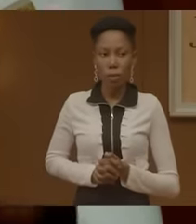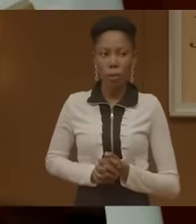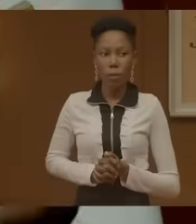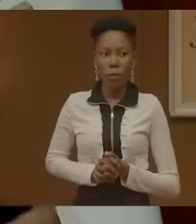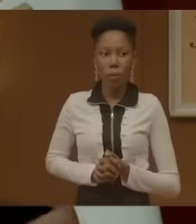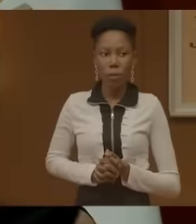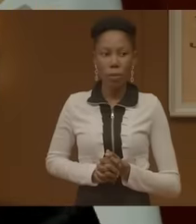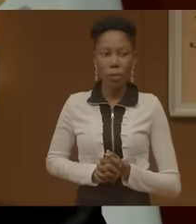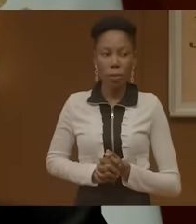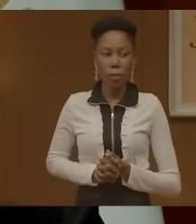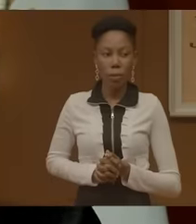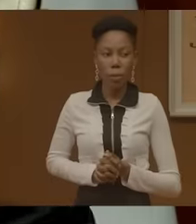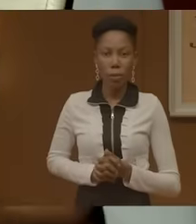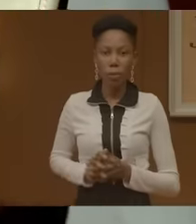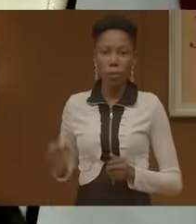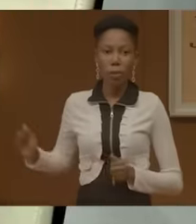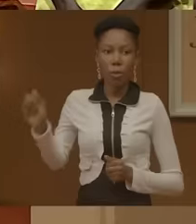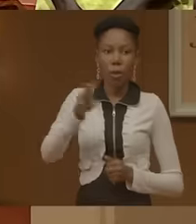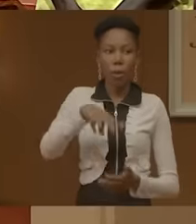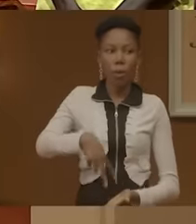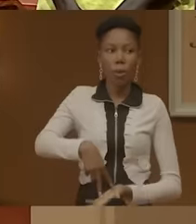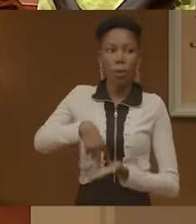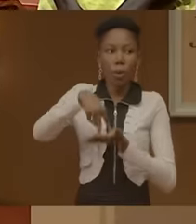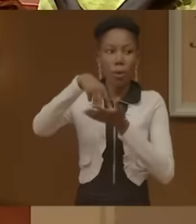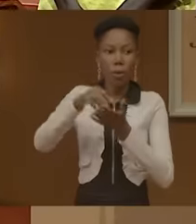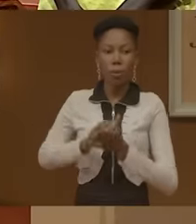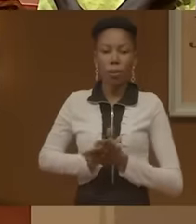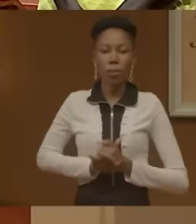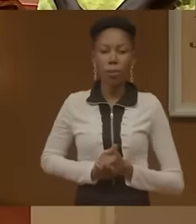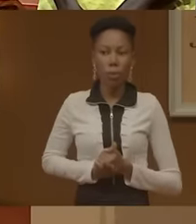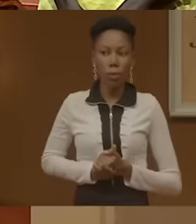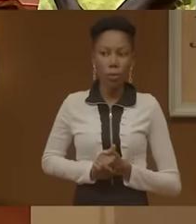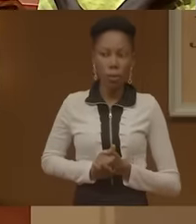I have to rise up. All right.